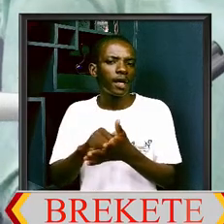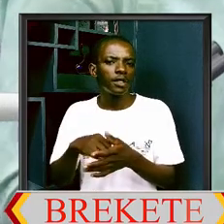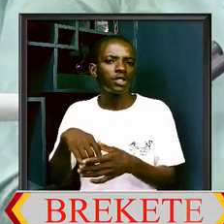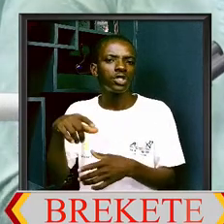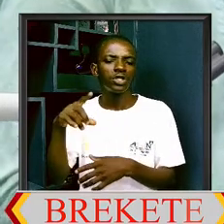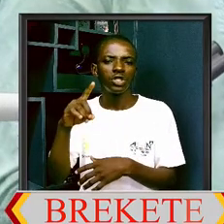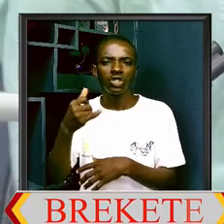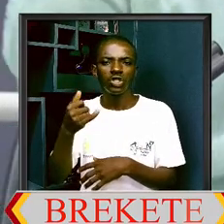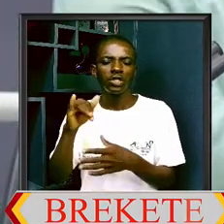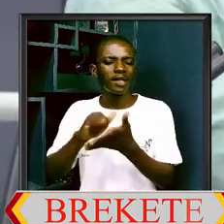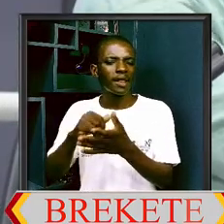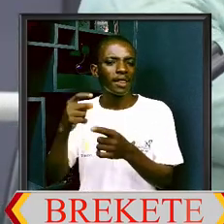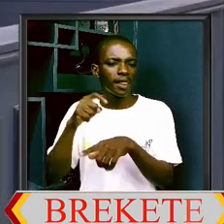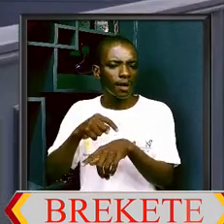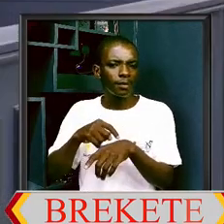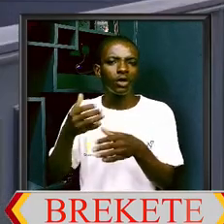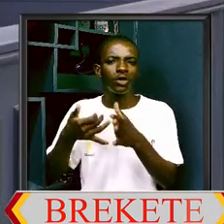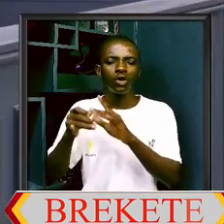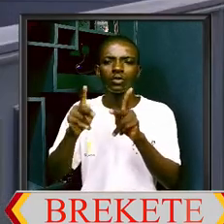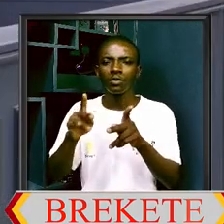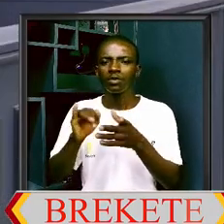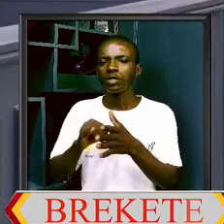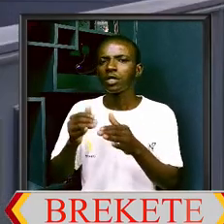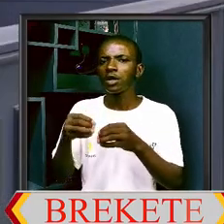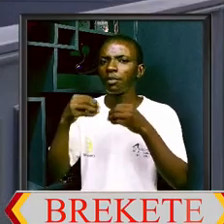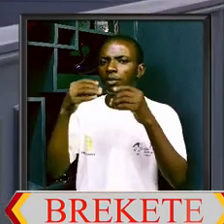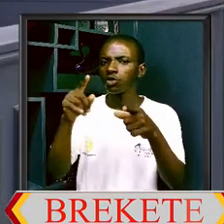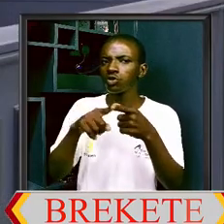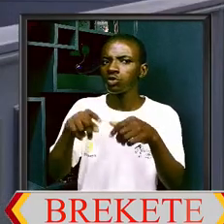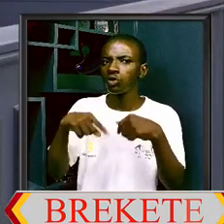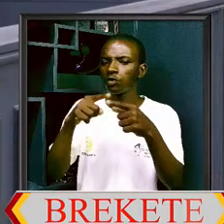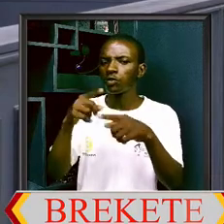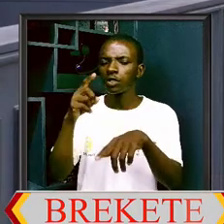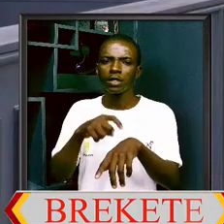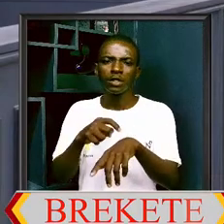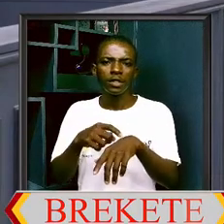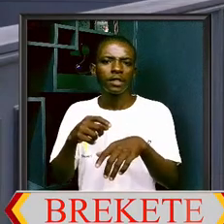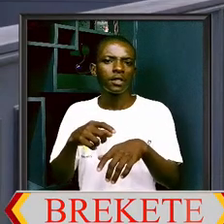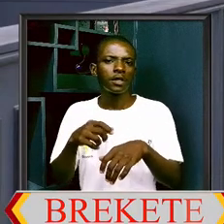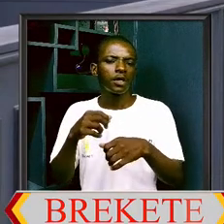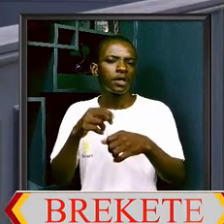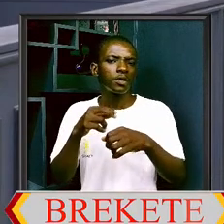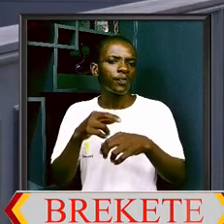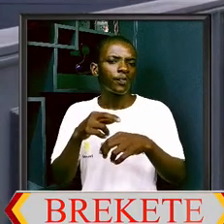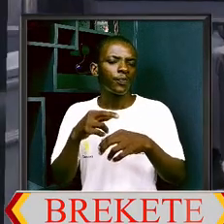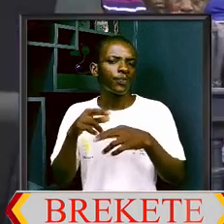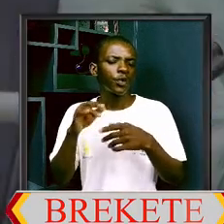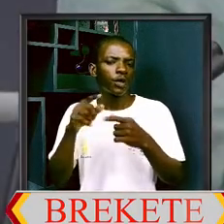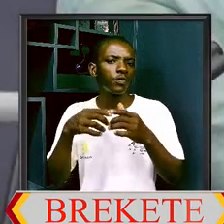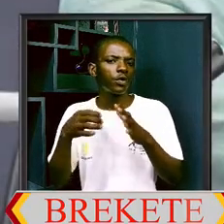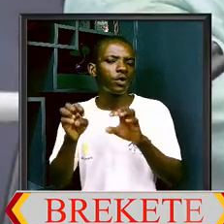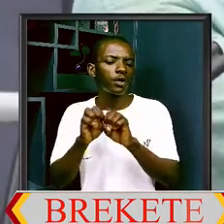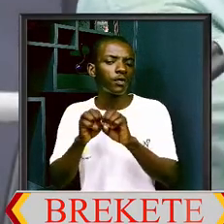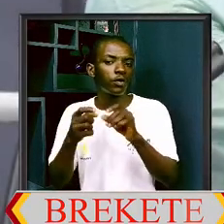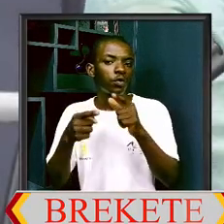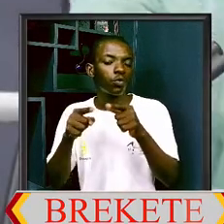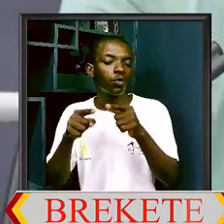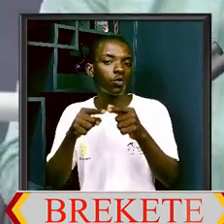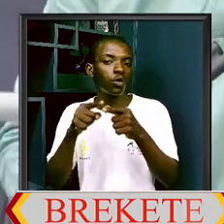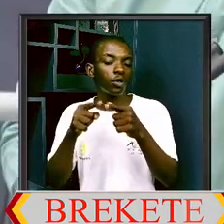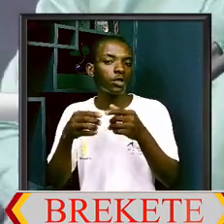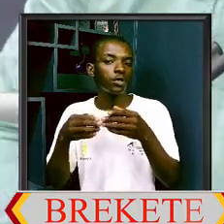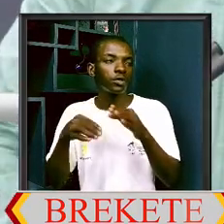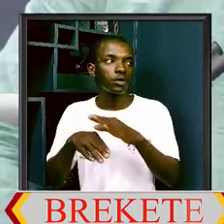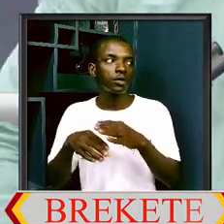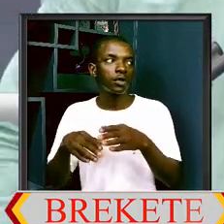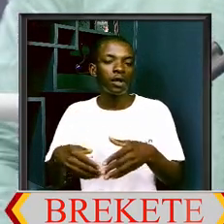Duty that time time those people where post to go for that Duty with the date and time even when Hospital somebody go smuggle